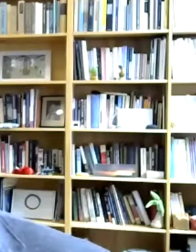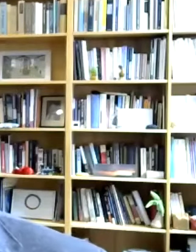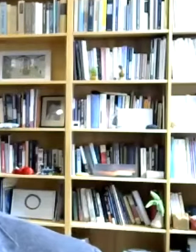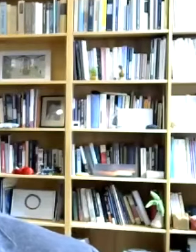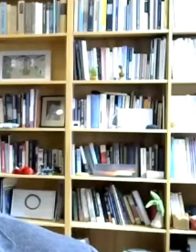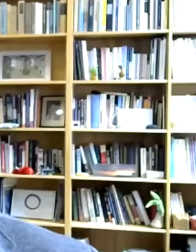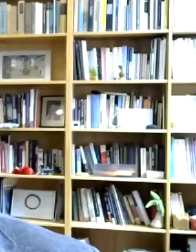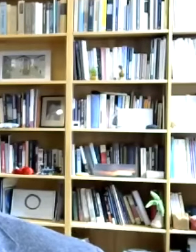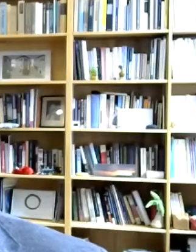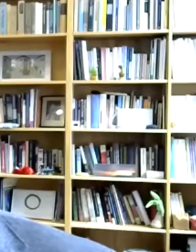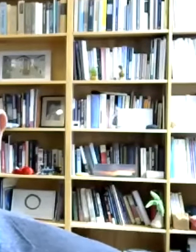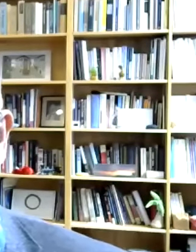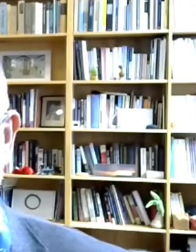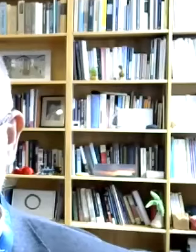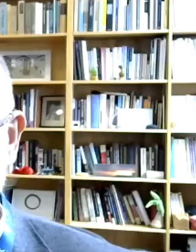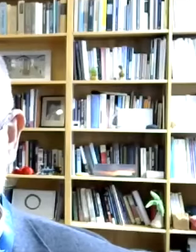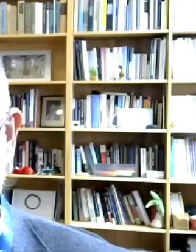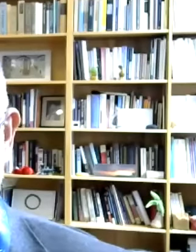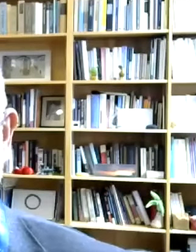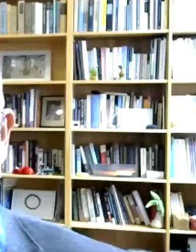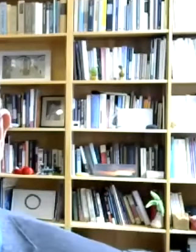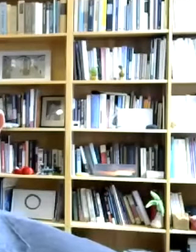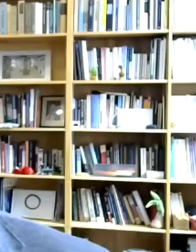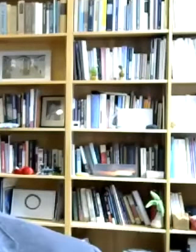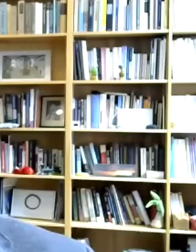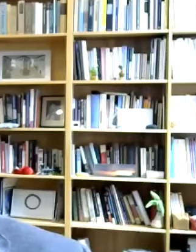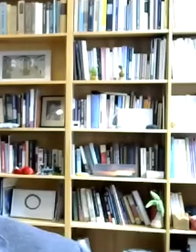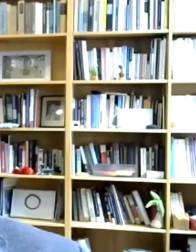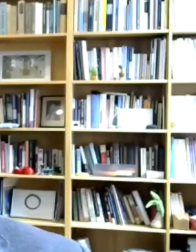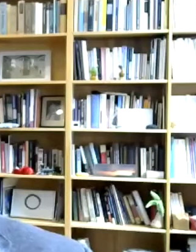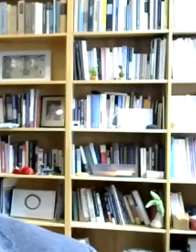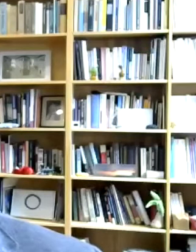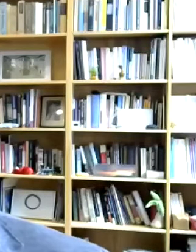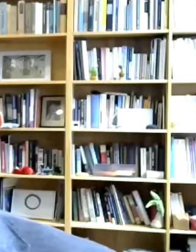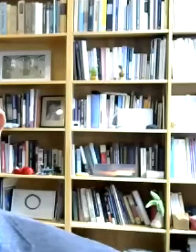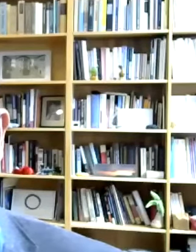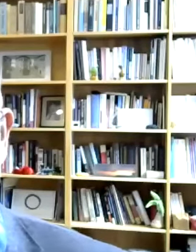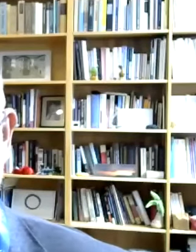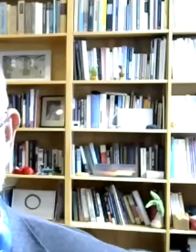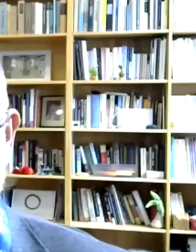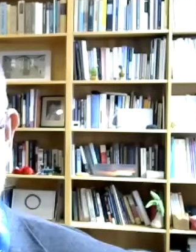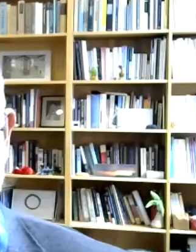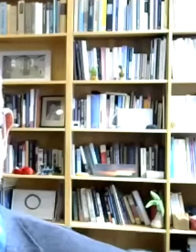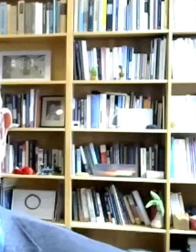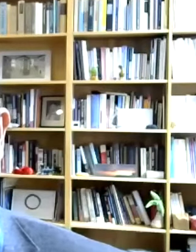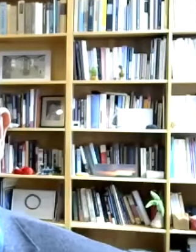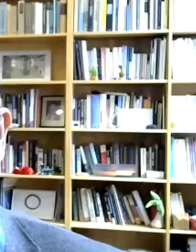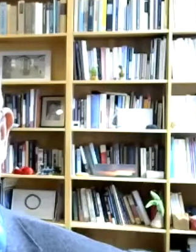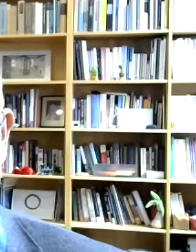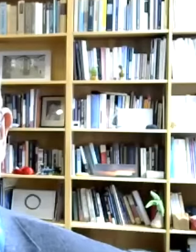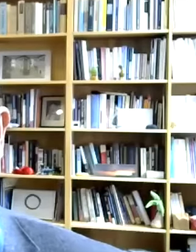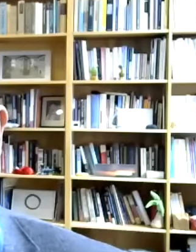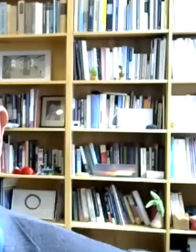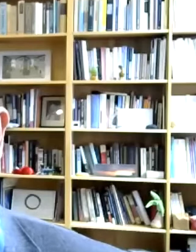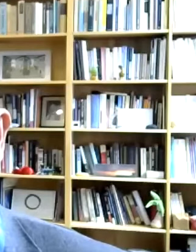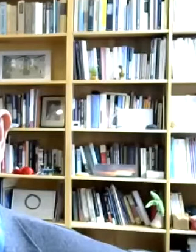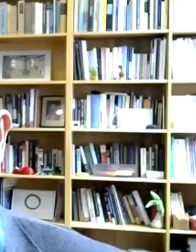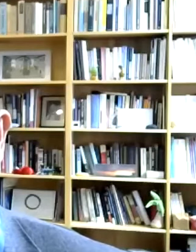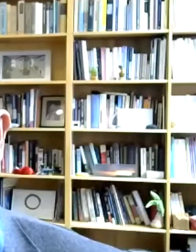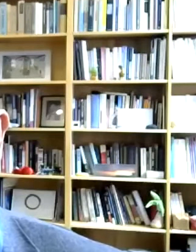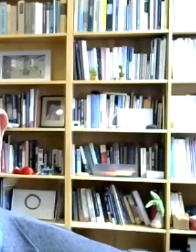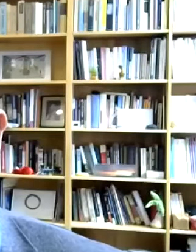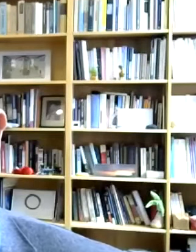Workforce Education. We also have a guest who will be introducing him. And I'll say more about that in a minute, but just want to